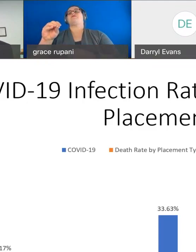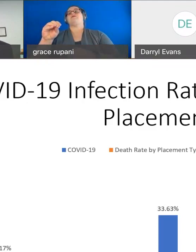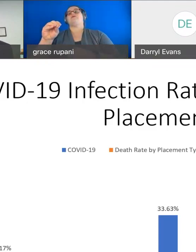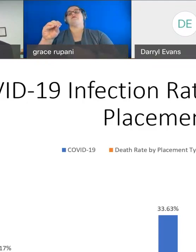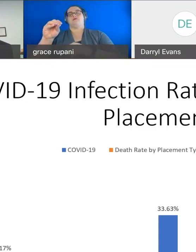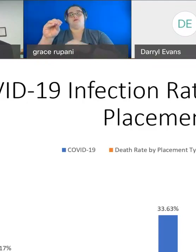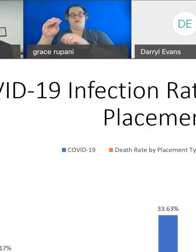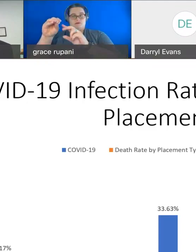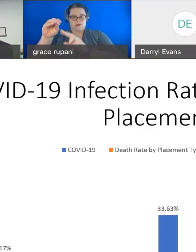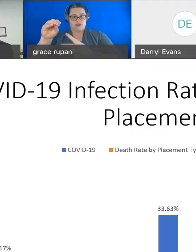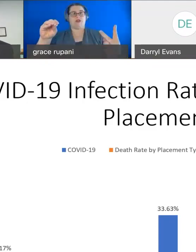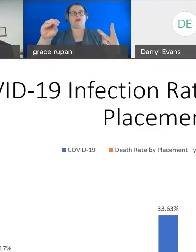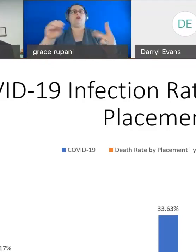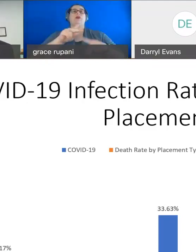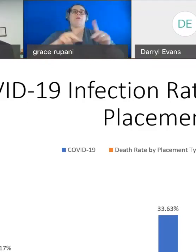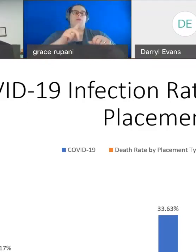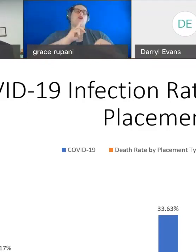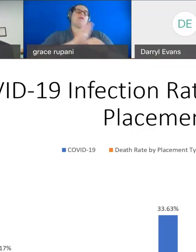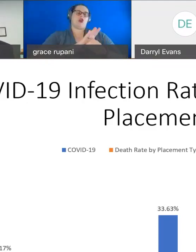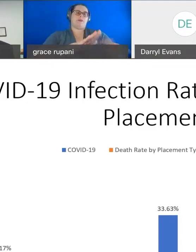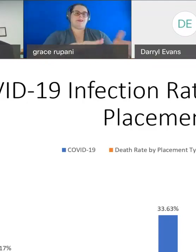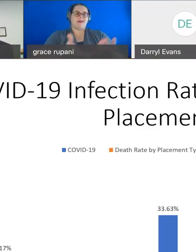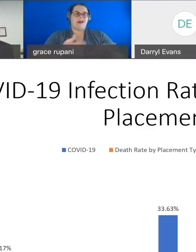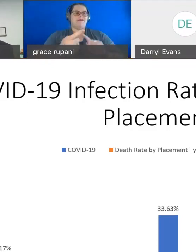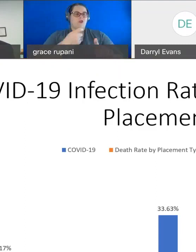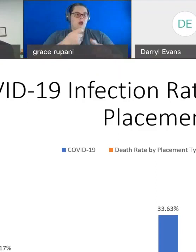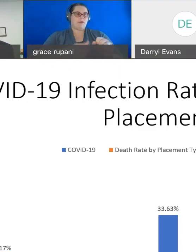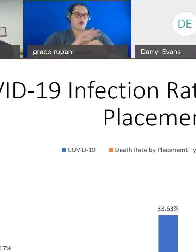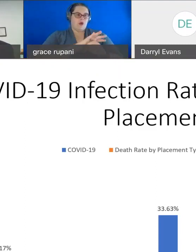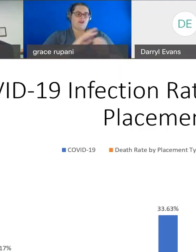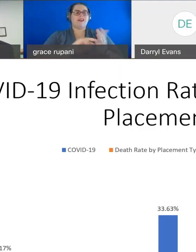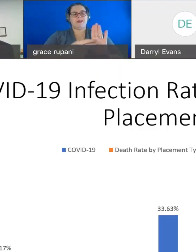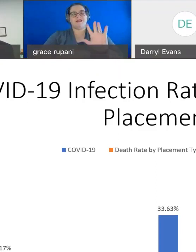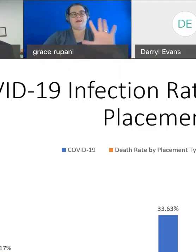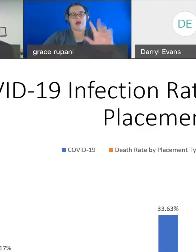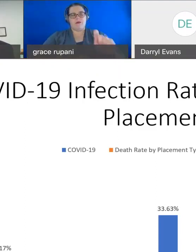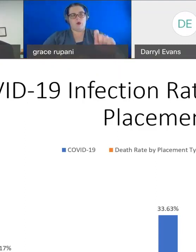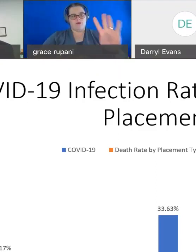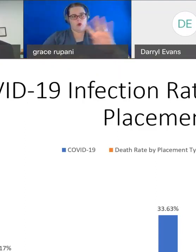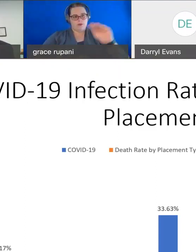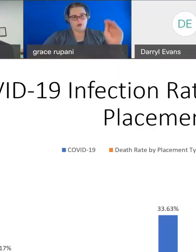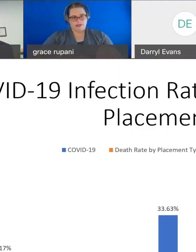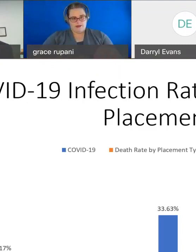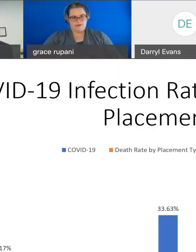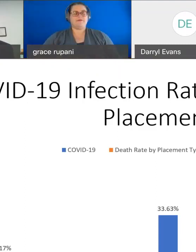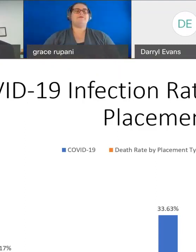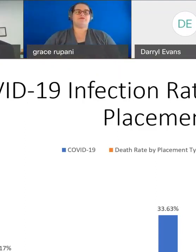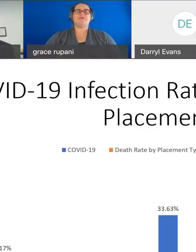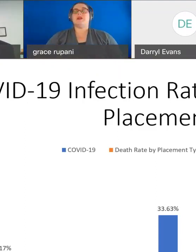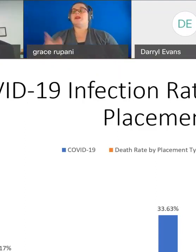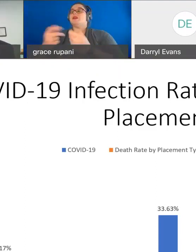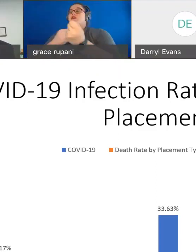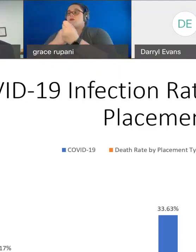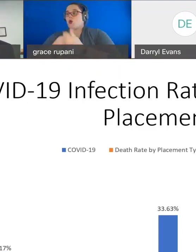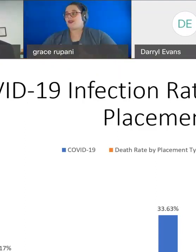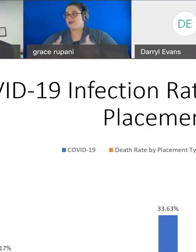were confirmed COVID deaths, which represents a death rate of 5.4% for those folks. In supported living,